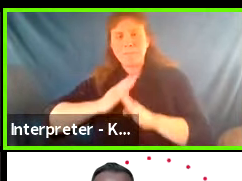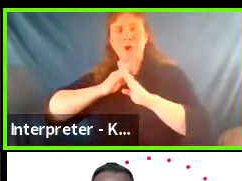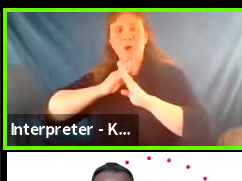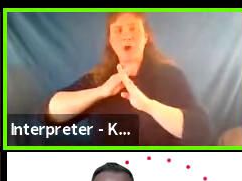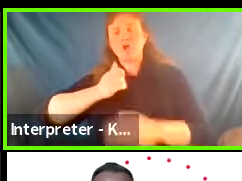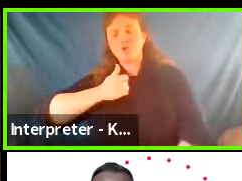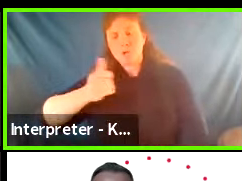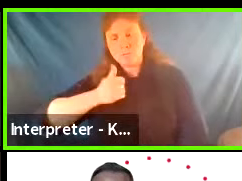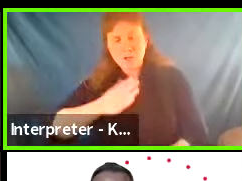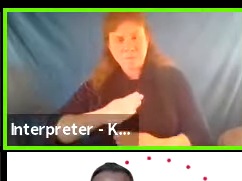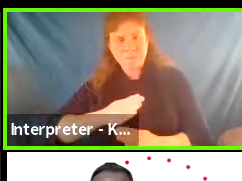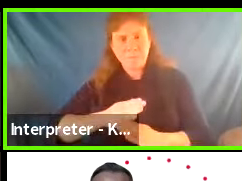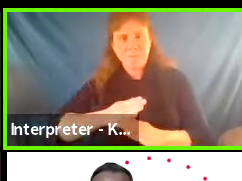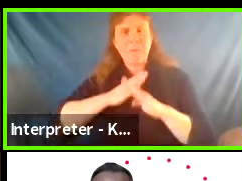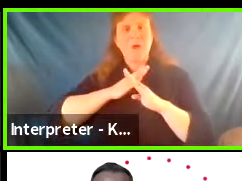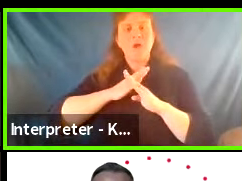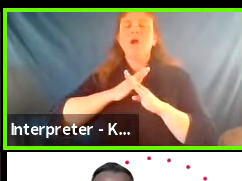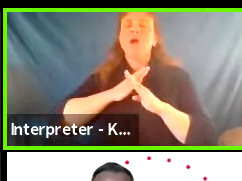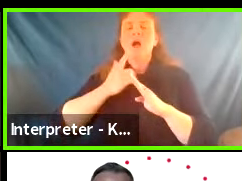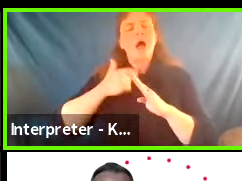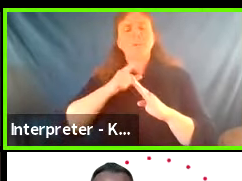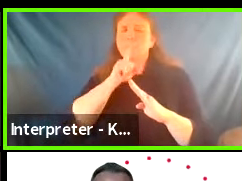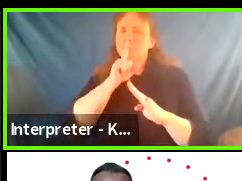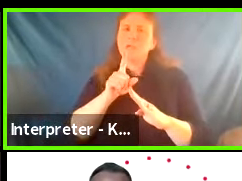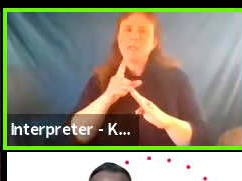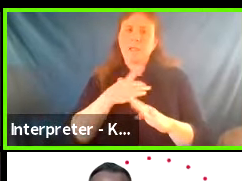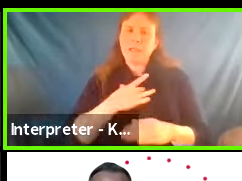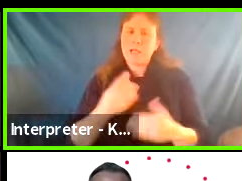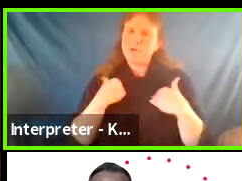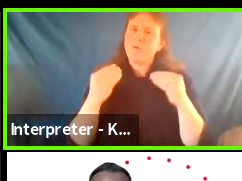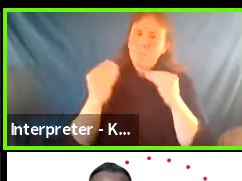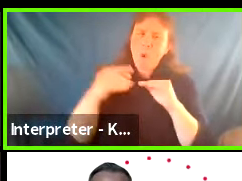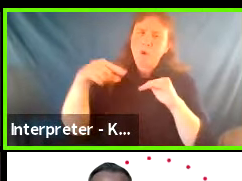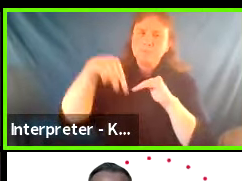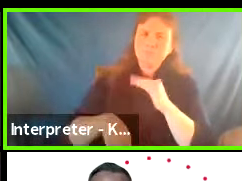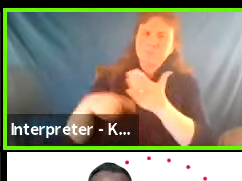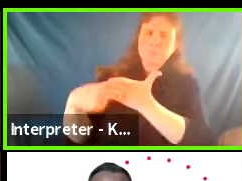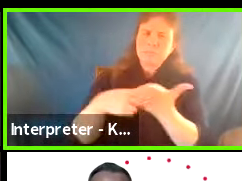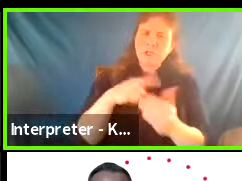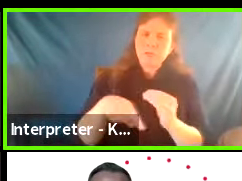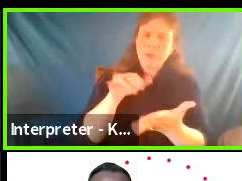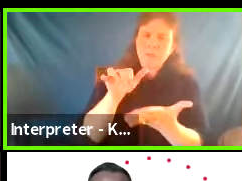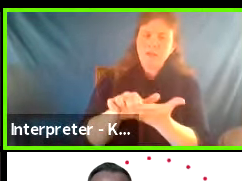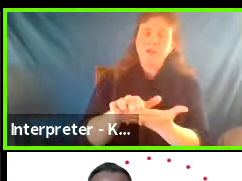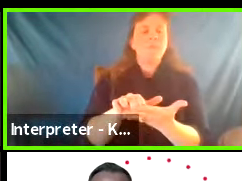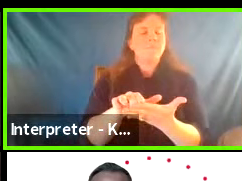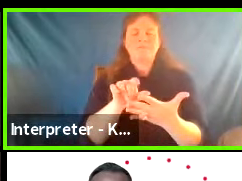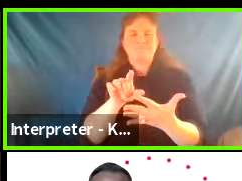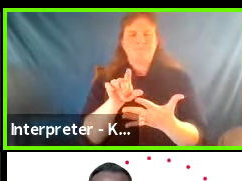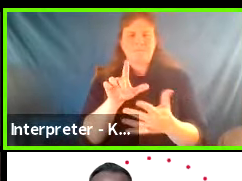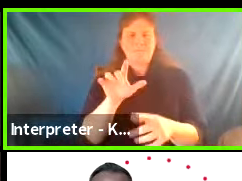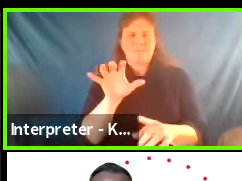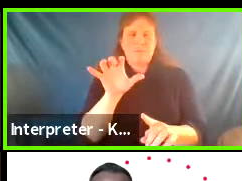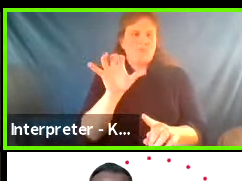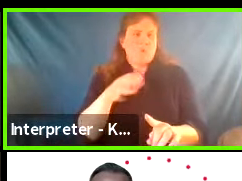prioritization categories. So I'd love to have further discussion about that. But those are some specific questions if you have any answers to them.